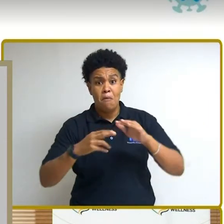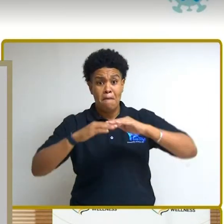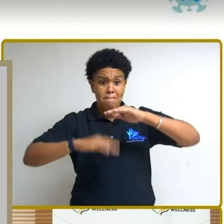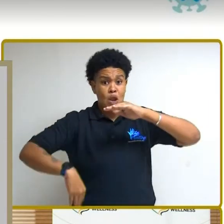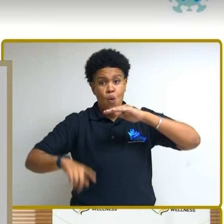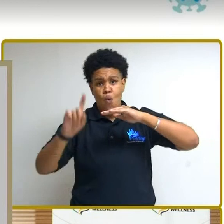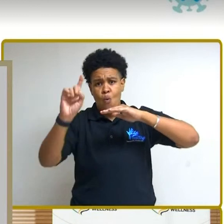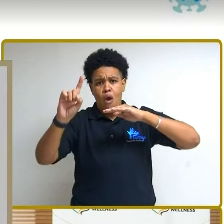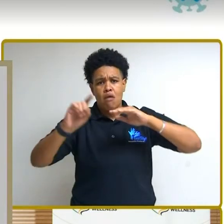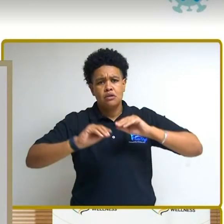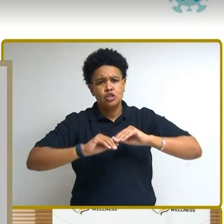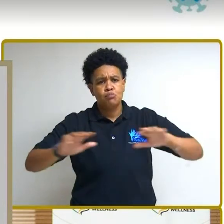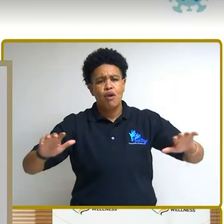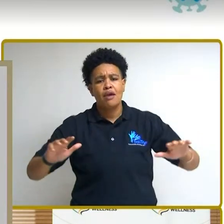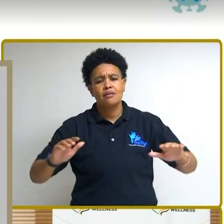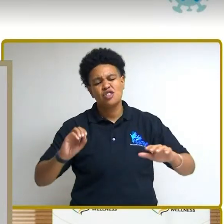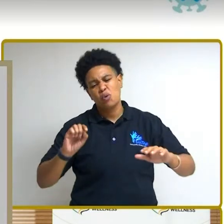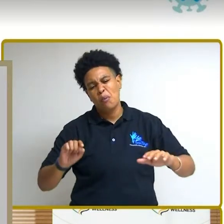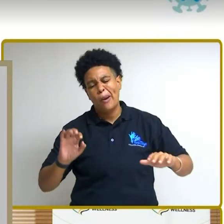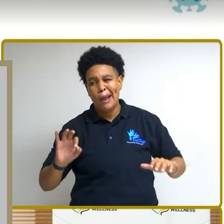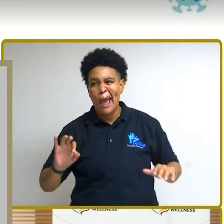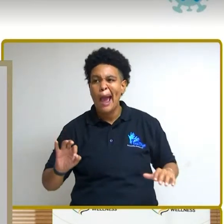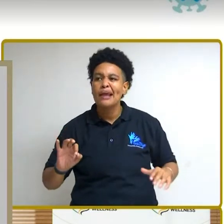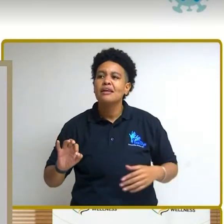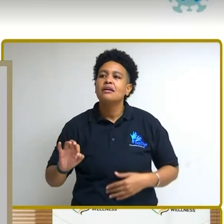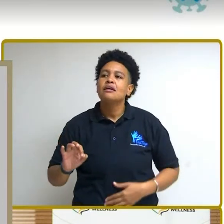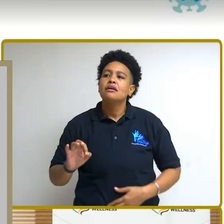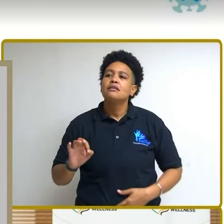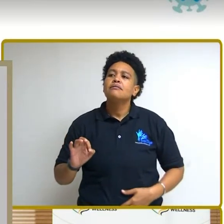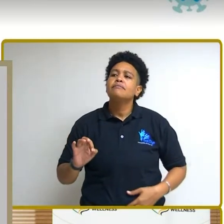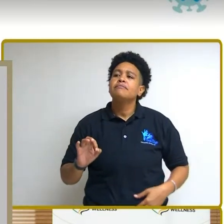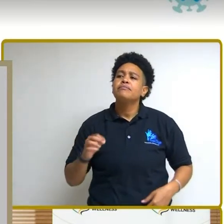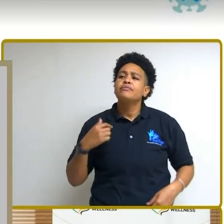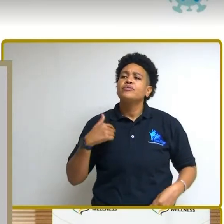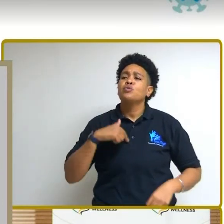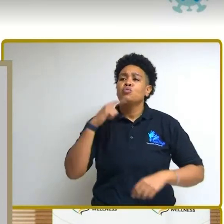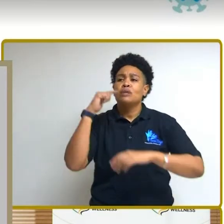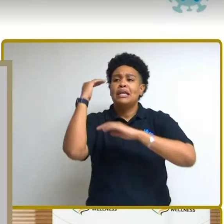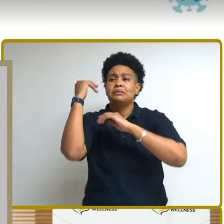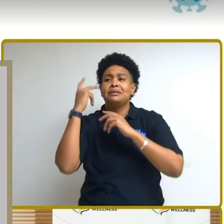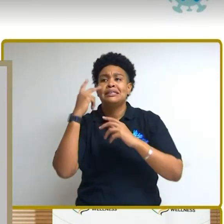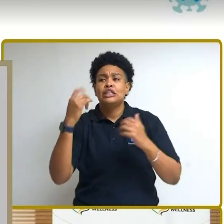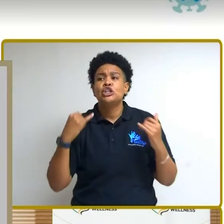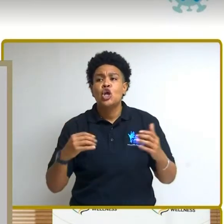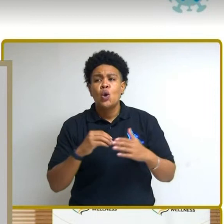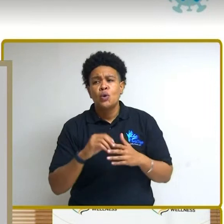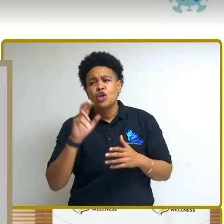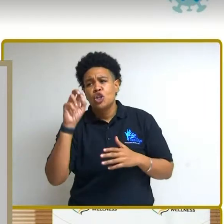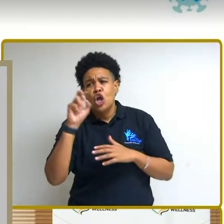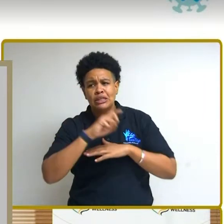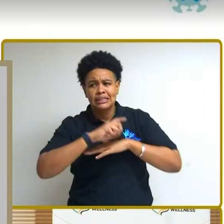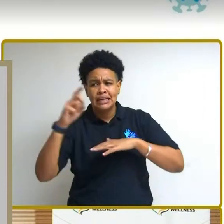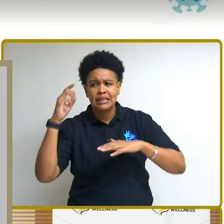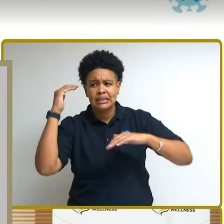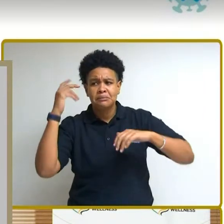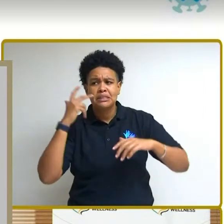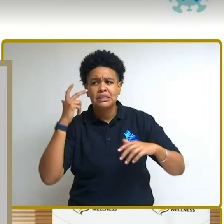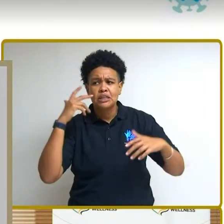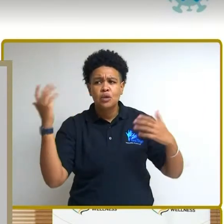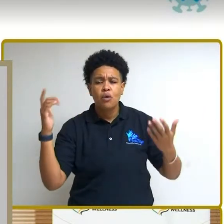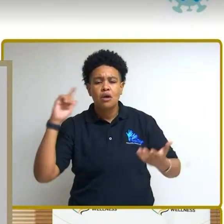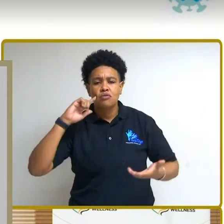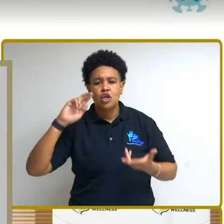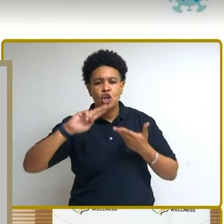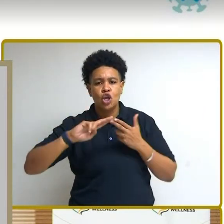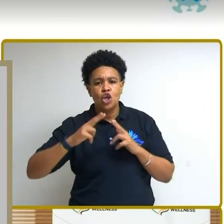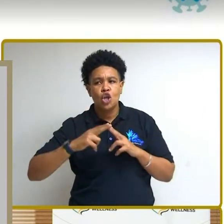below 1. So at 0.9, what we're expecting to see now in another 30 days is a